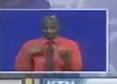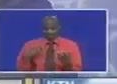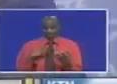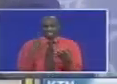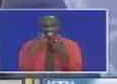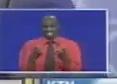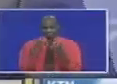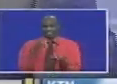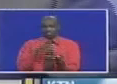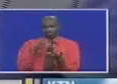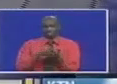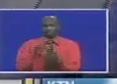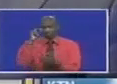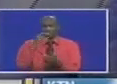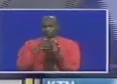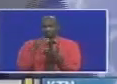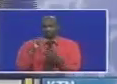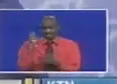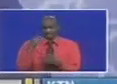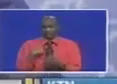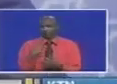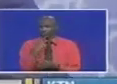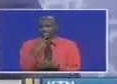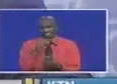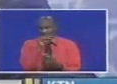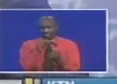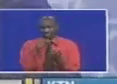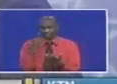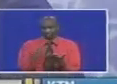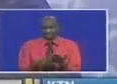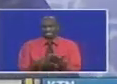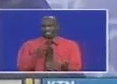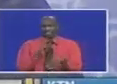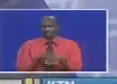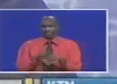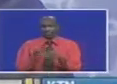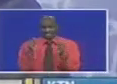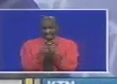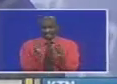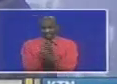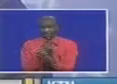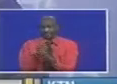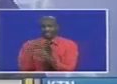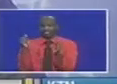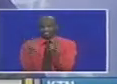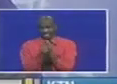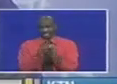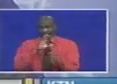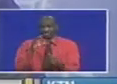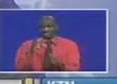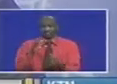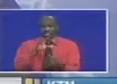in the northern part of Kenya, especially the county of Turkana, and in around 10 other counties across the republic where